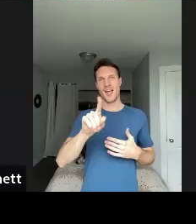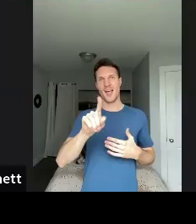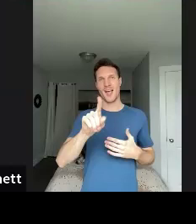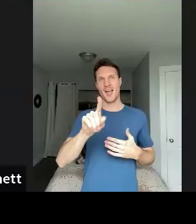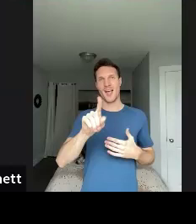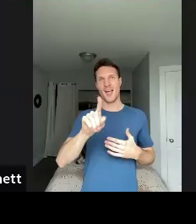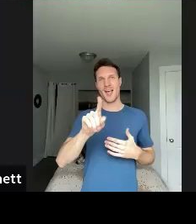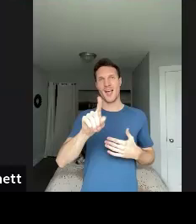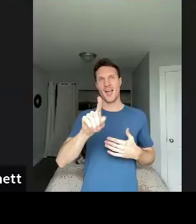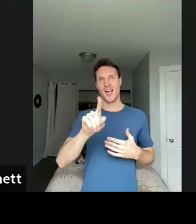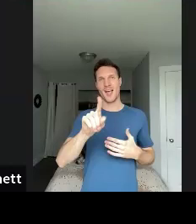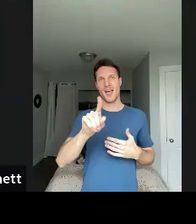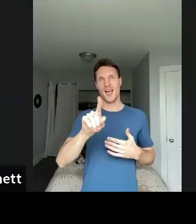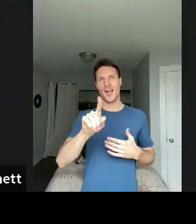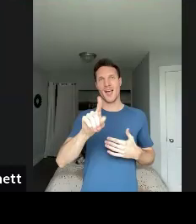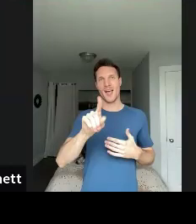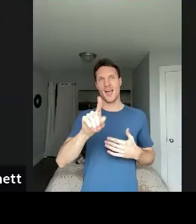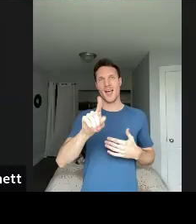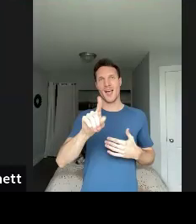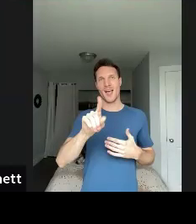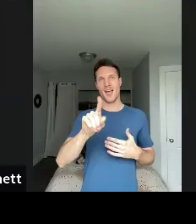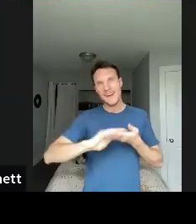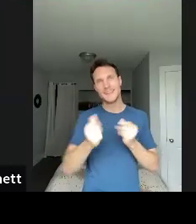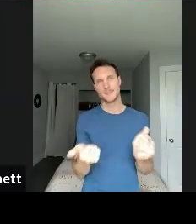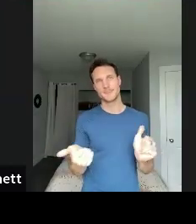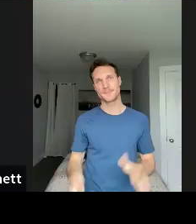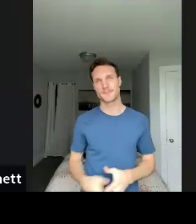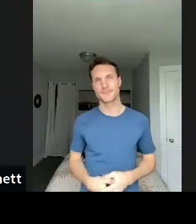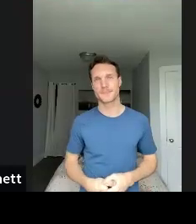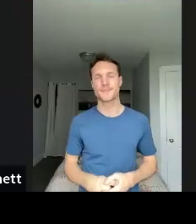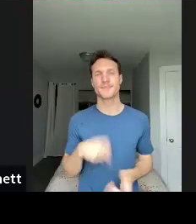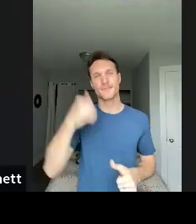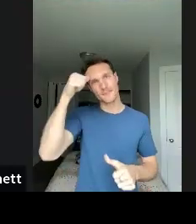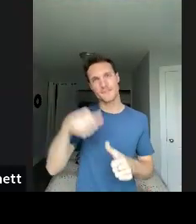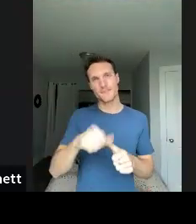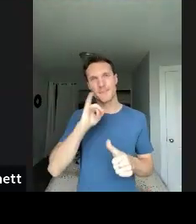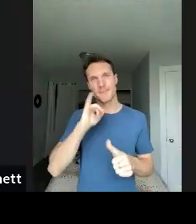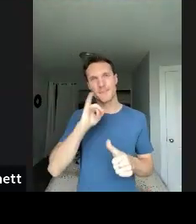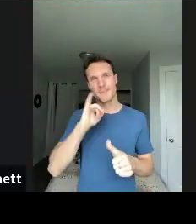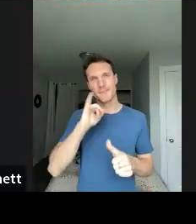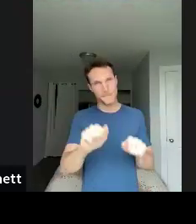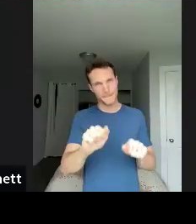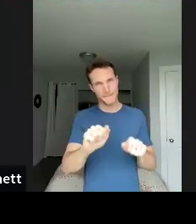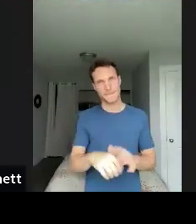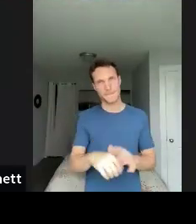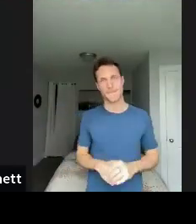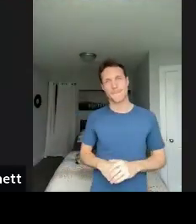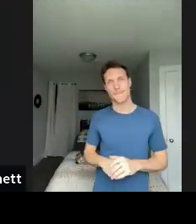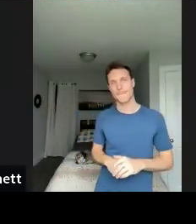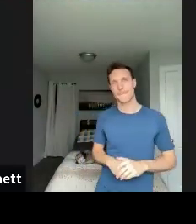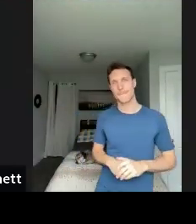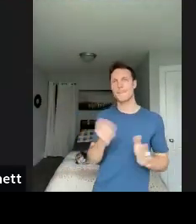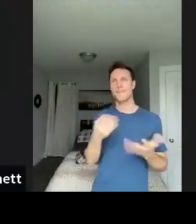that end, please remind us if you can what topic your question is